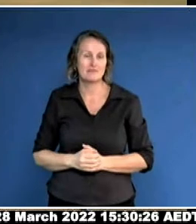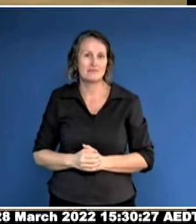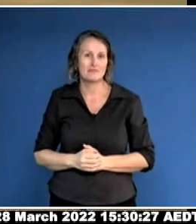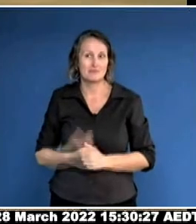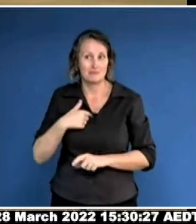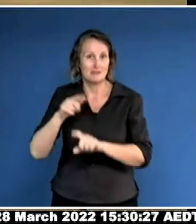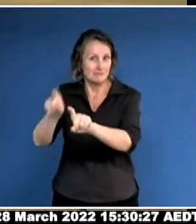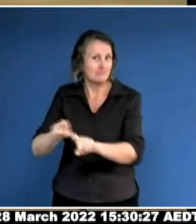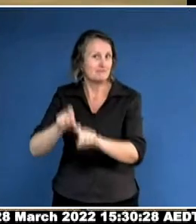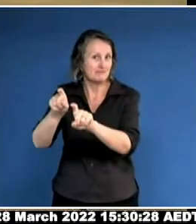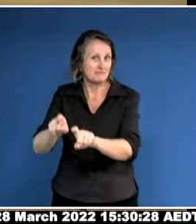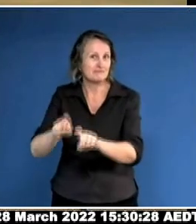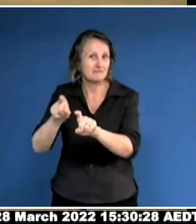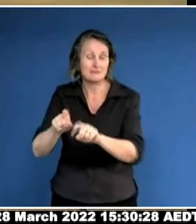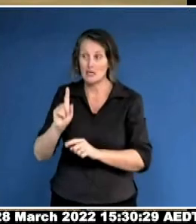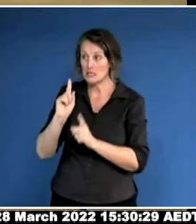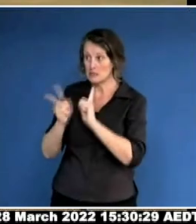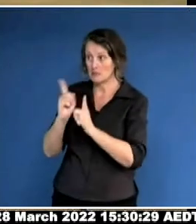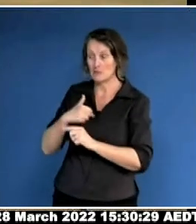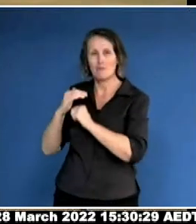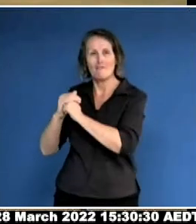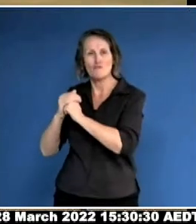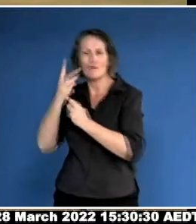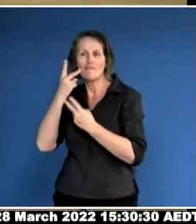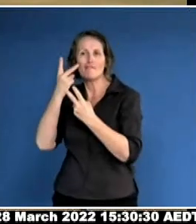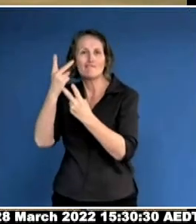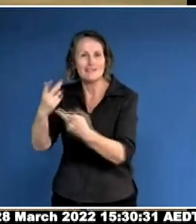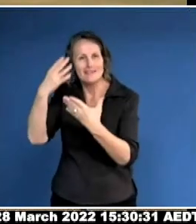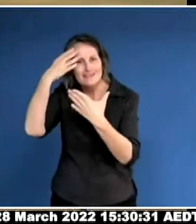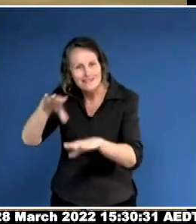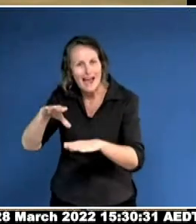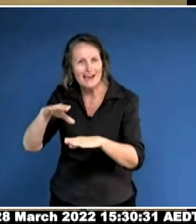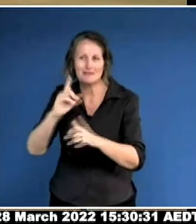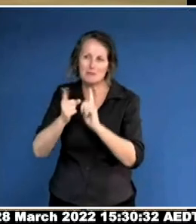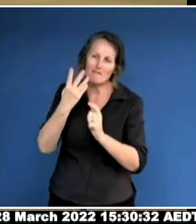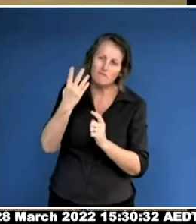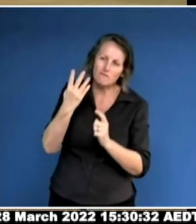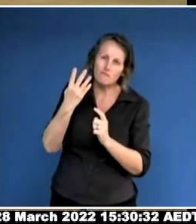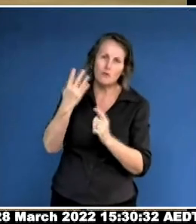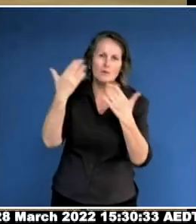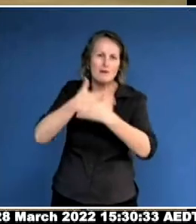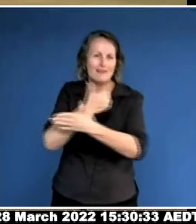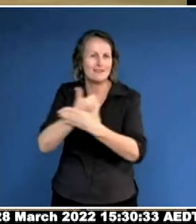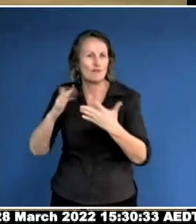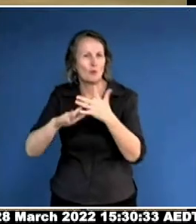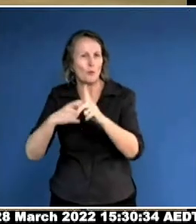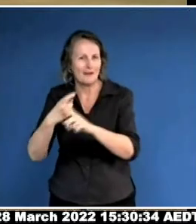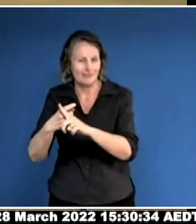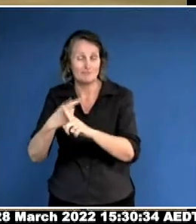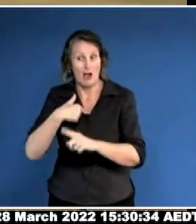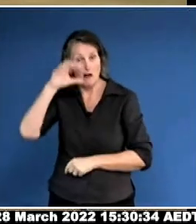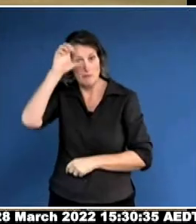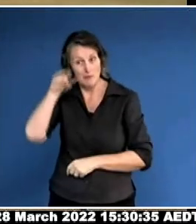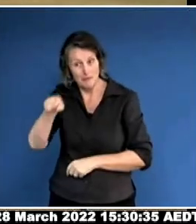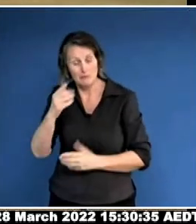and would stay with me, maybe four nights out of seven. I remember I was having nightmares about person three while I was there.